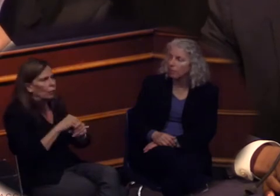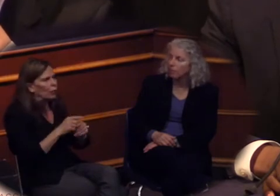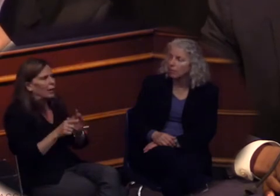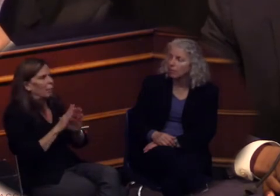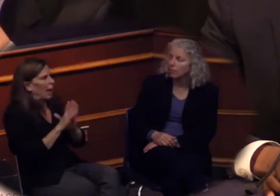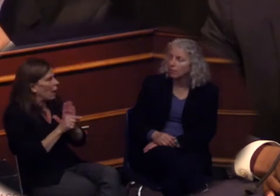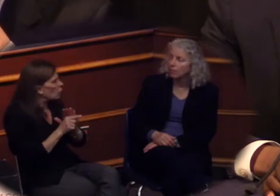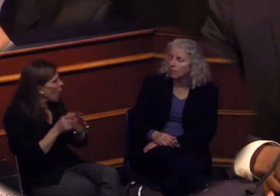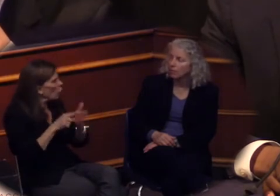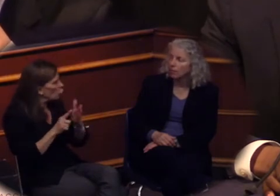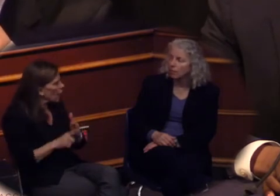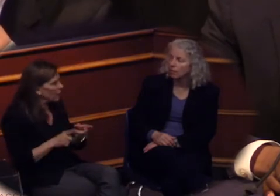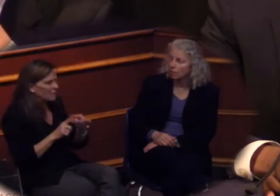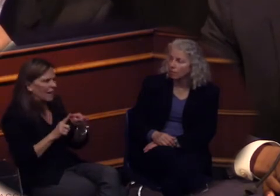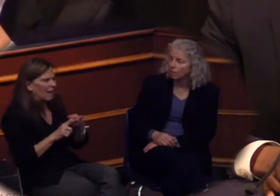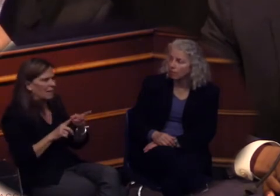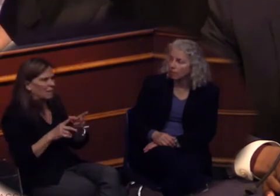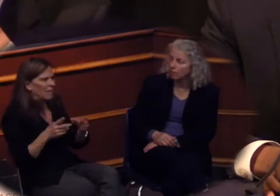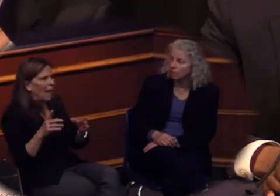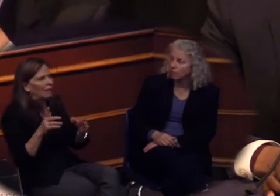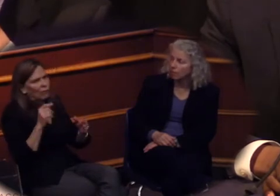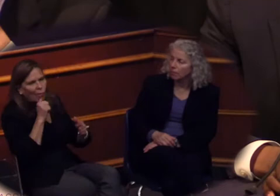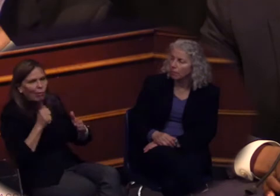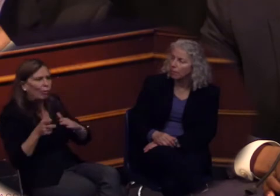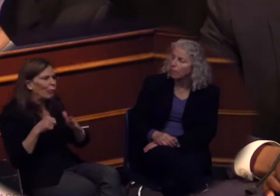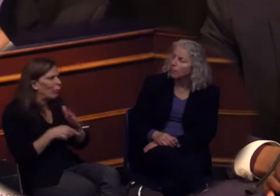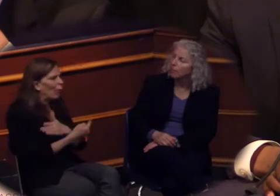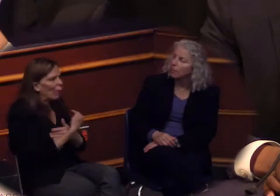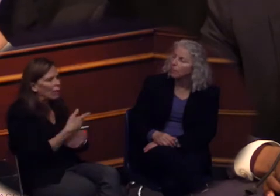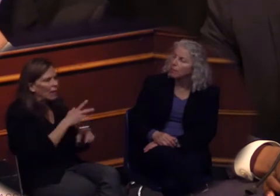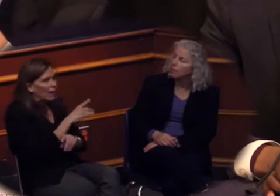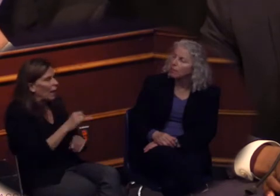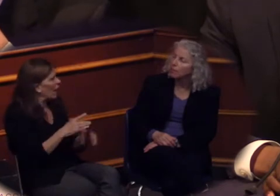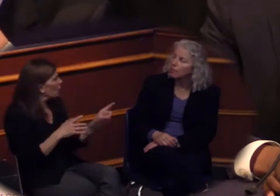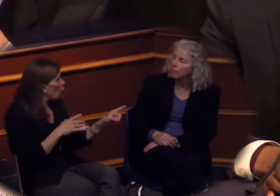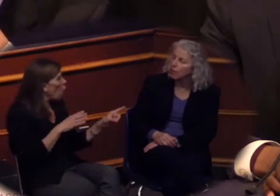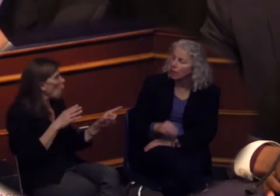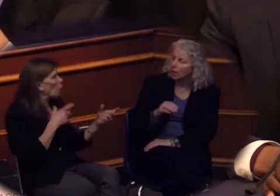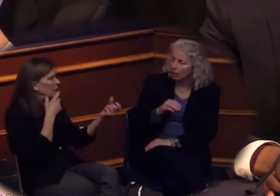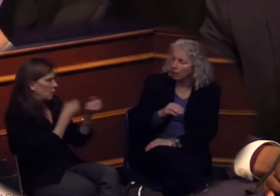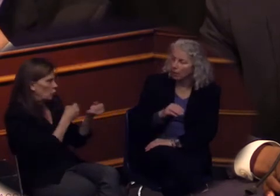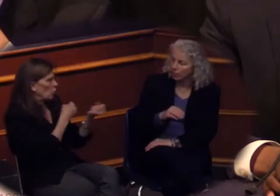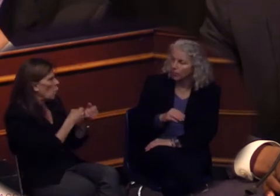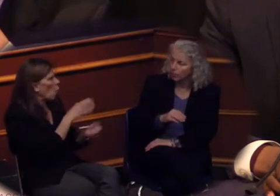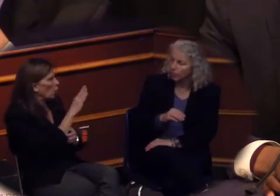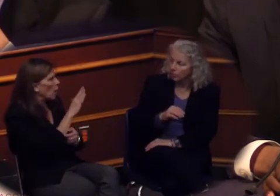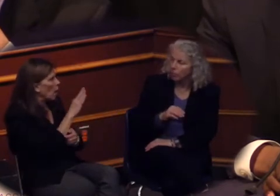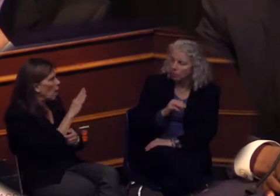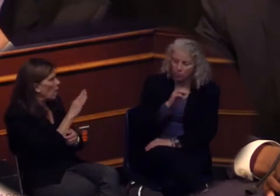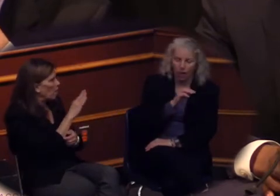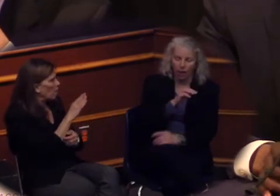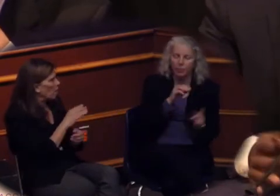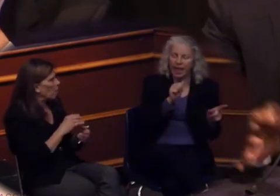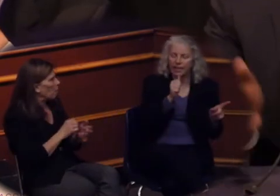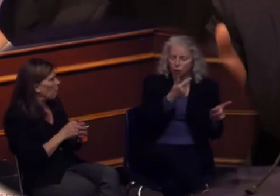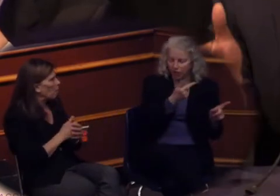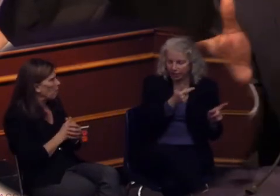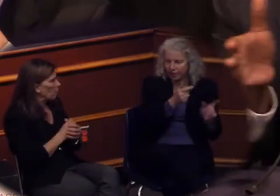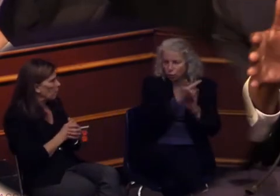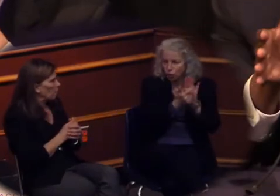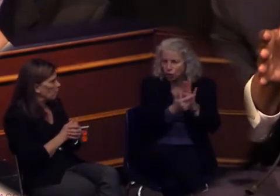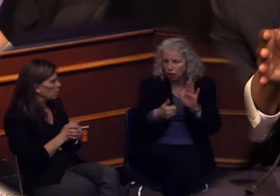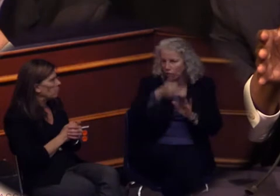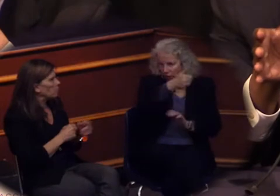loophole. And I also believe we need to back Maura Healey. She, as you know, administratively proposed